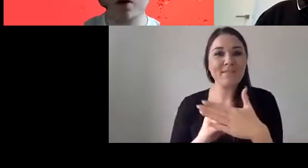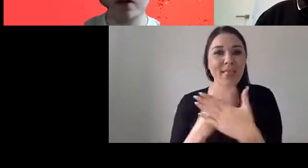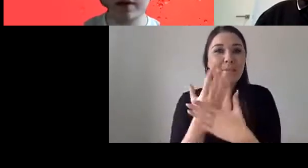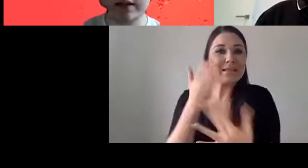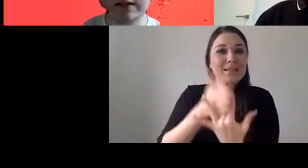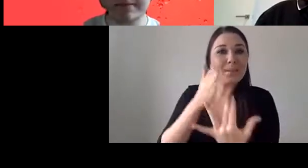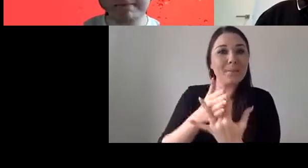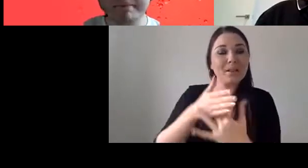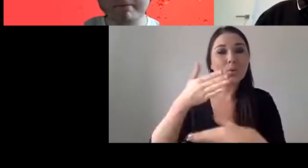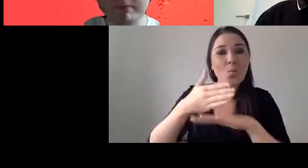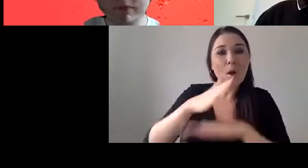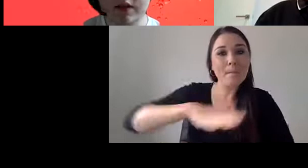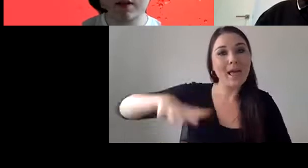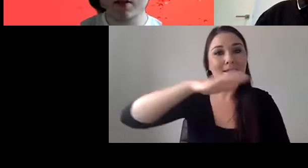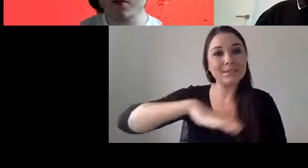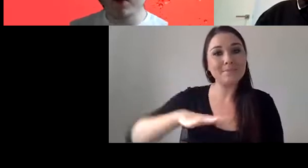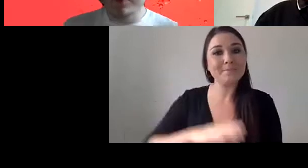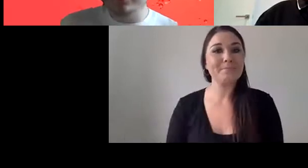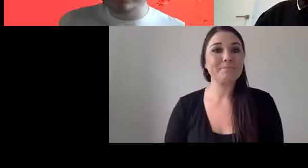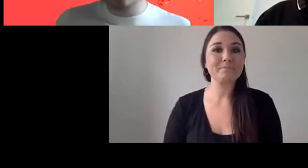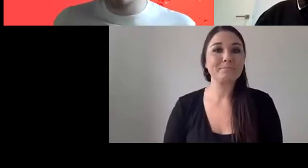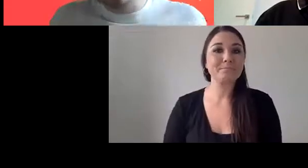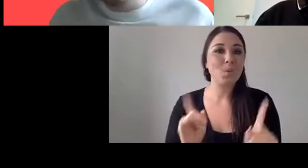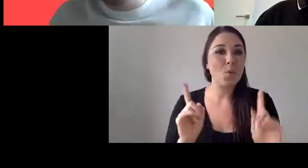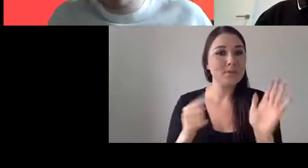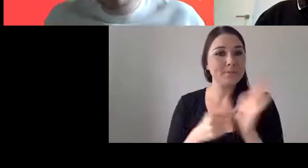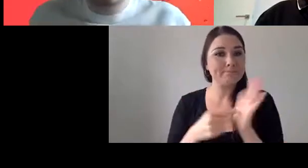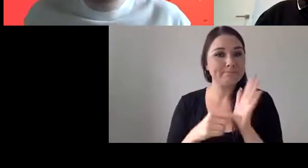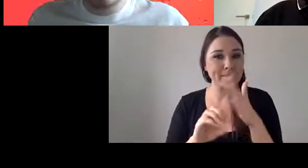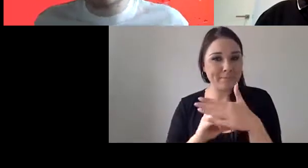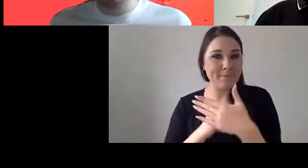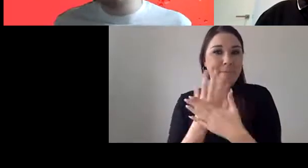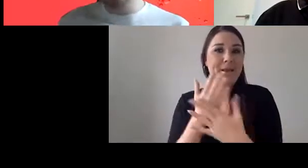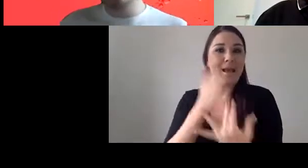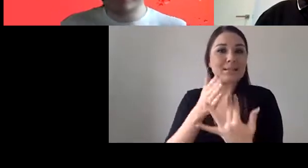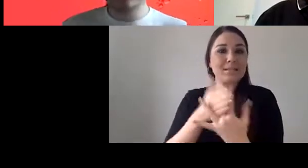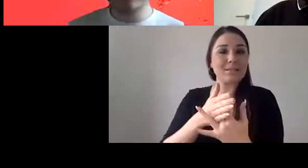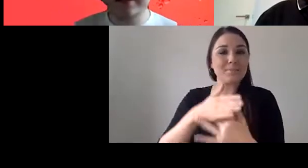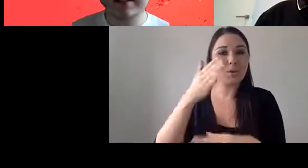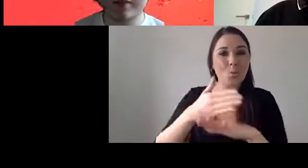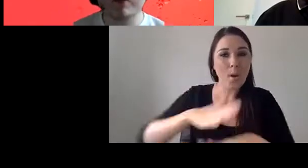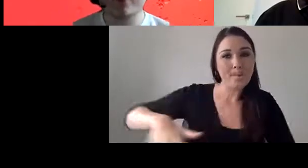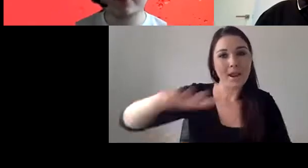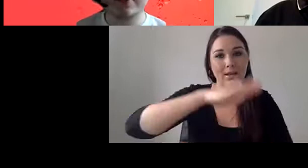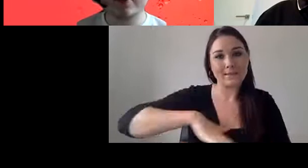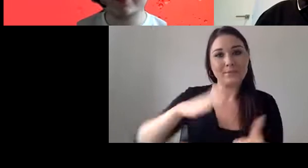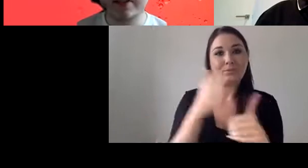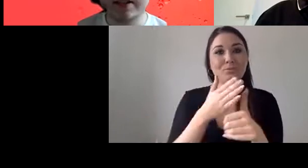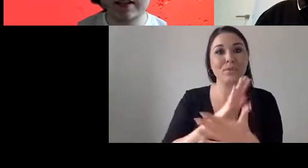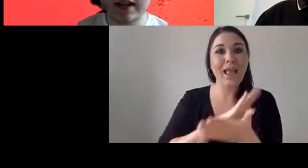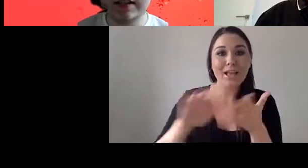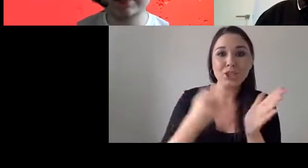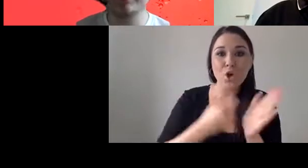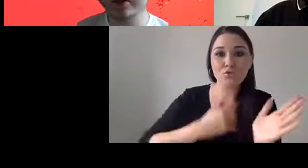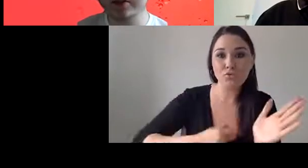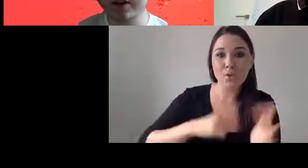accessible workplace? So the answers here are HR's role, accessibility for candidates, recruiting